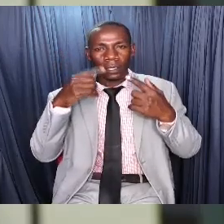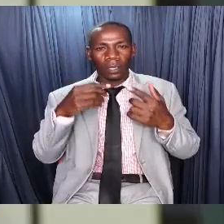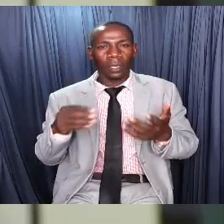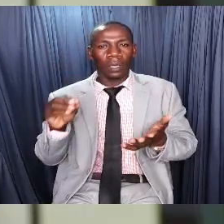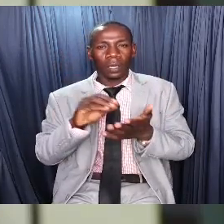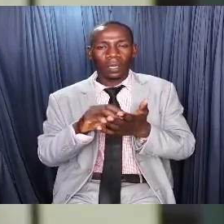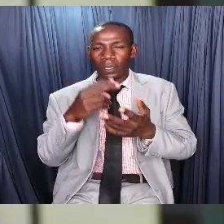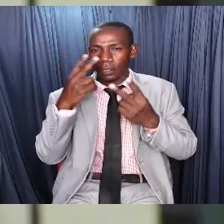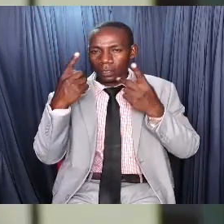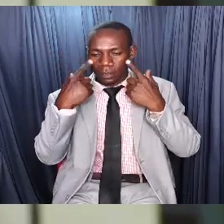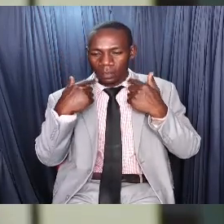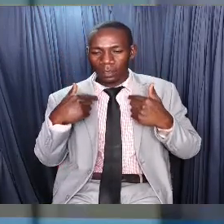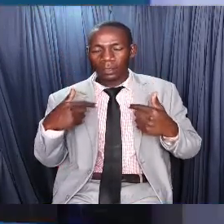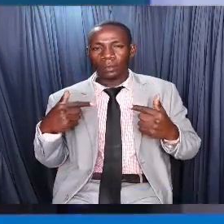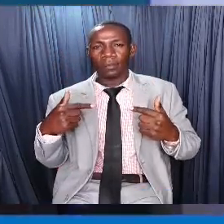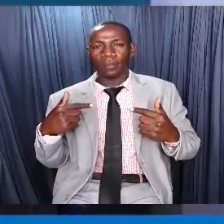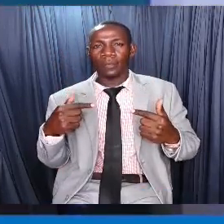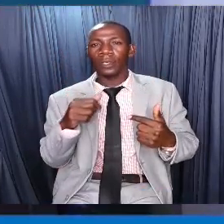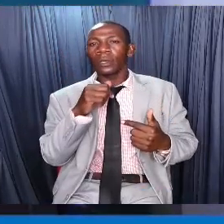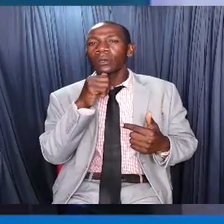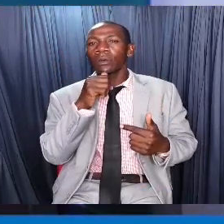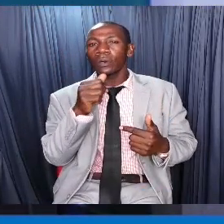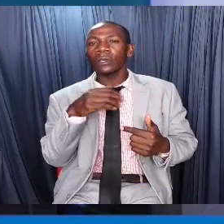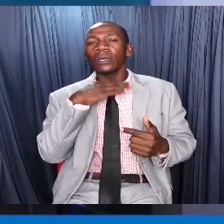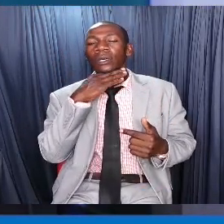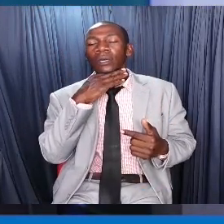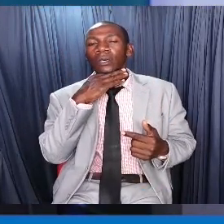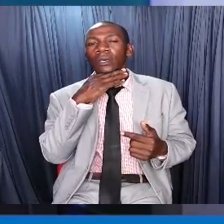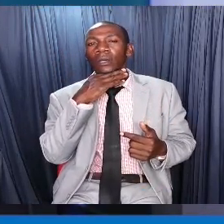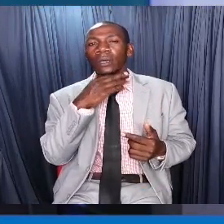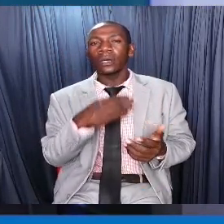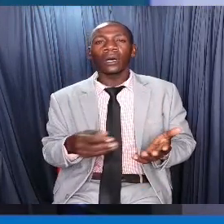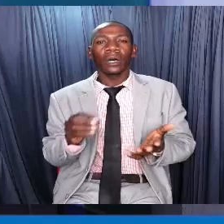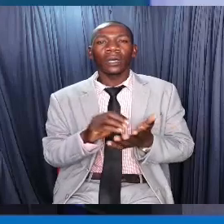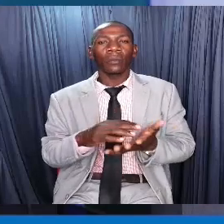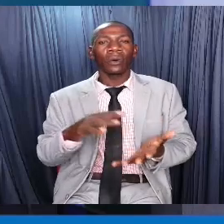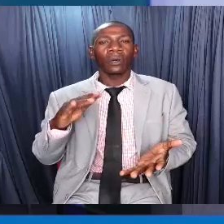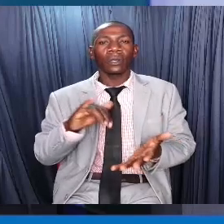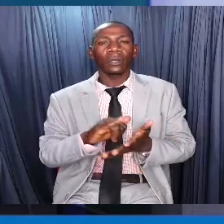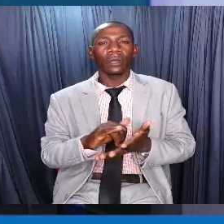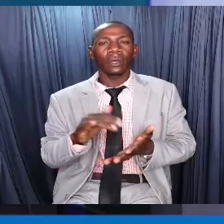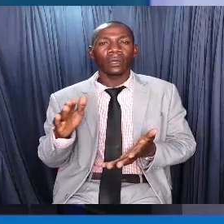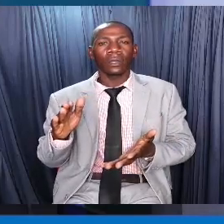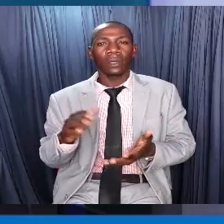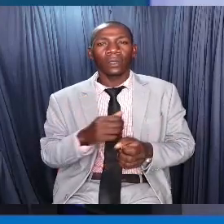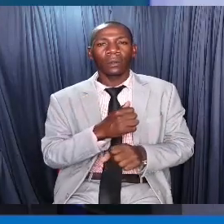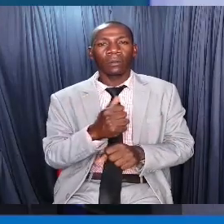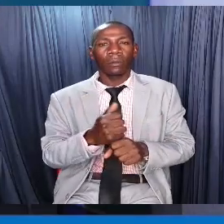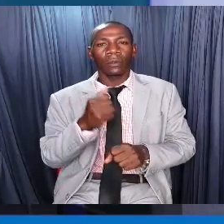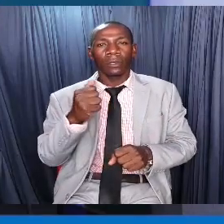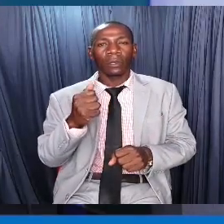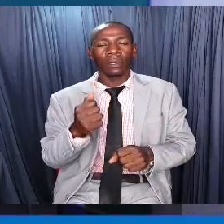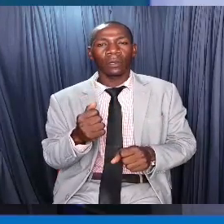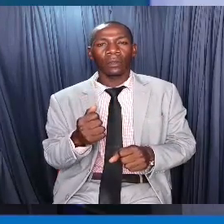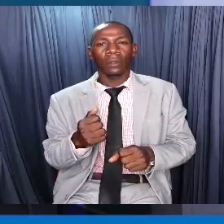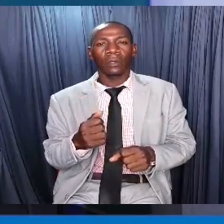tena nimeona machozi yake. Again I've seen his tears. Hata kufa. He won't die. Na tena zaidi ya hayo. And more than that. Miaka 15. A bonus